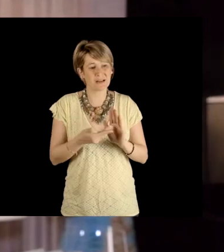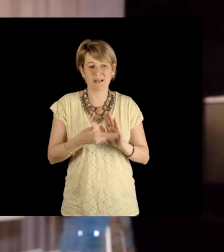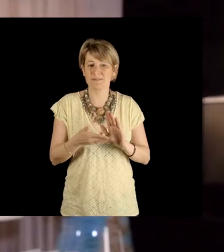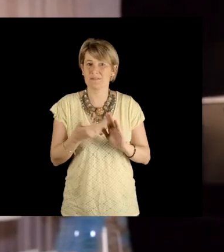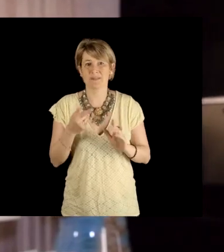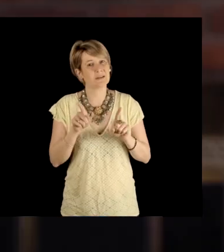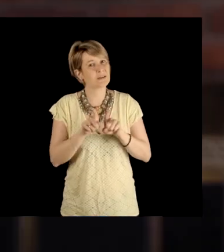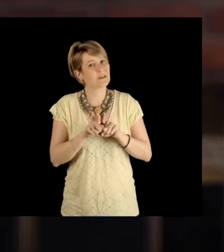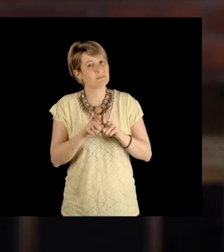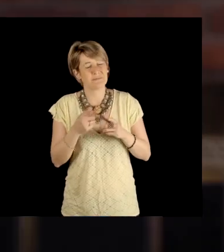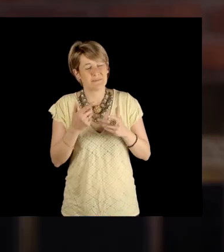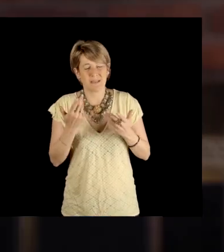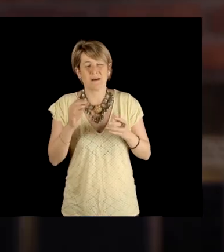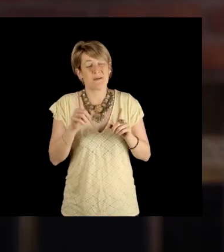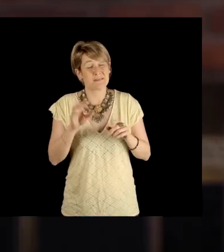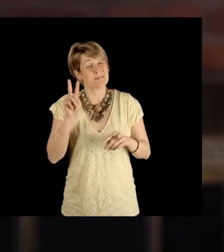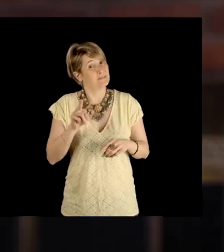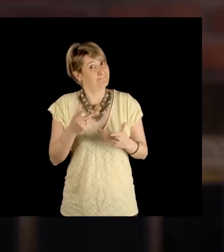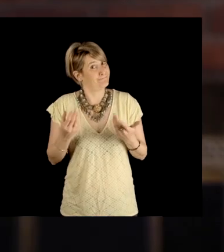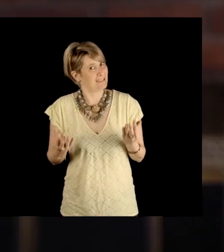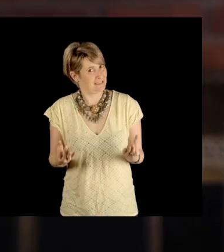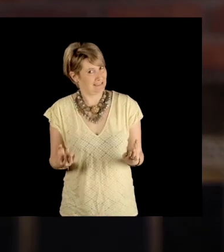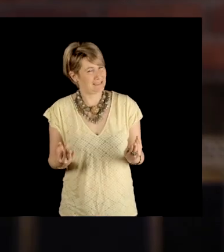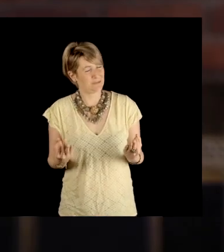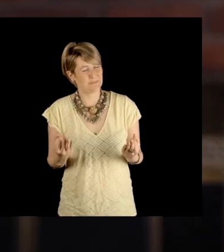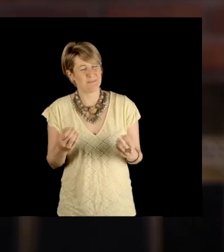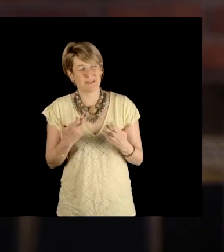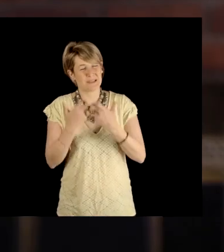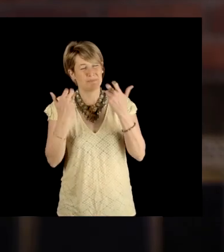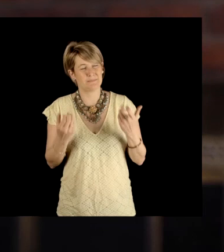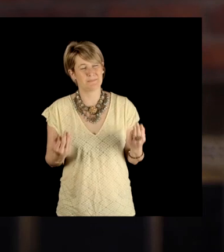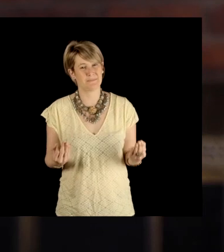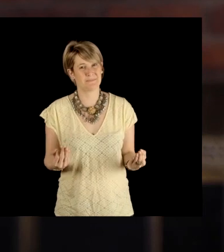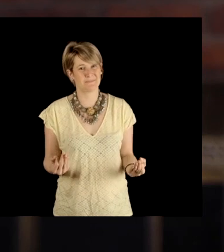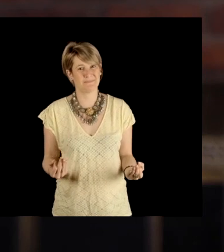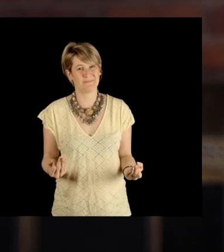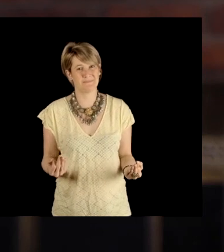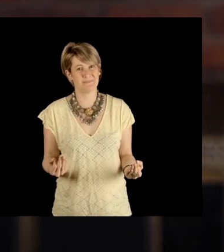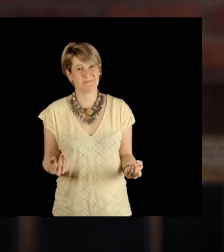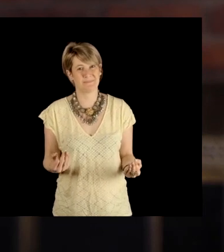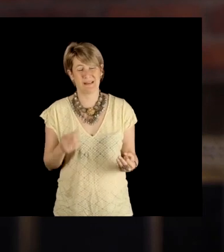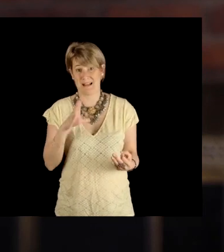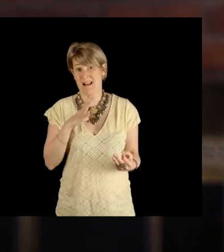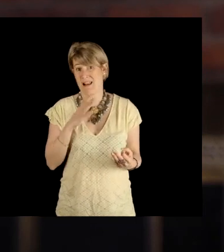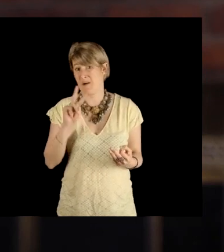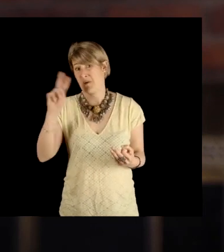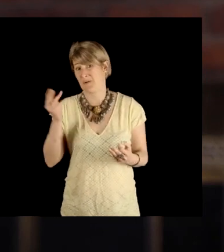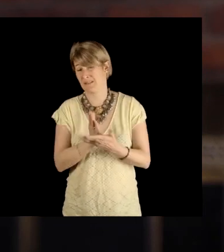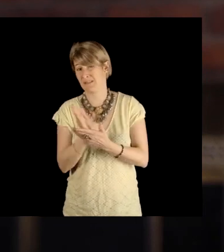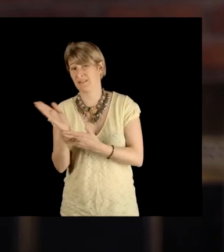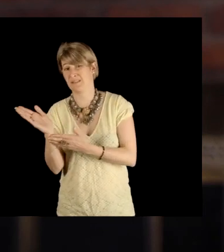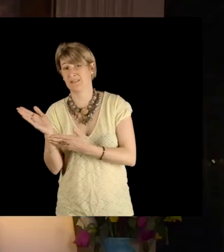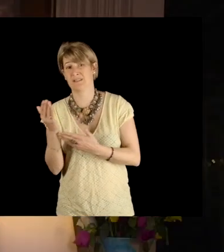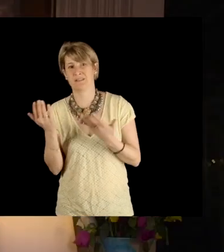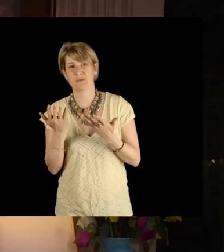there, we have collected so much which needs to be removed through this evening cleaning